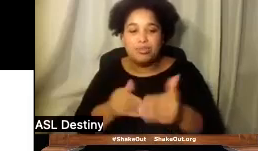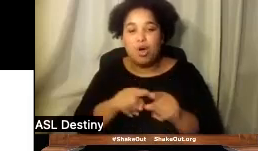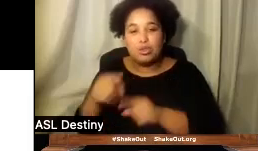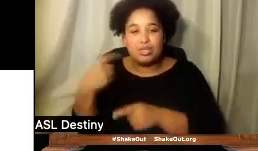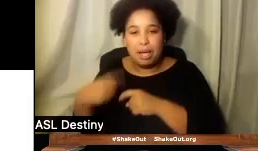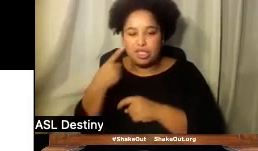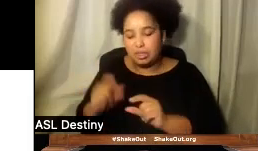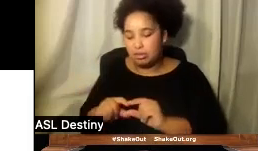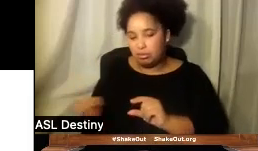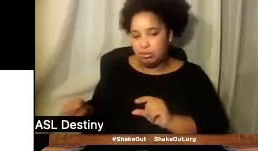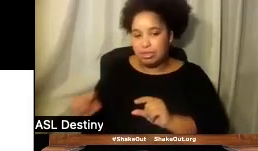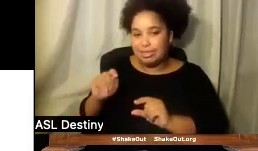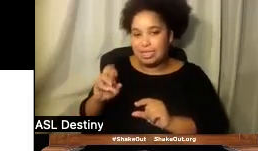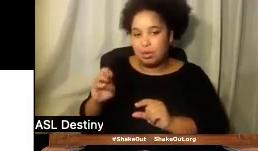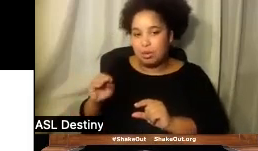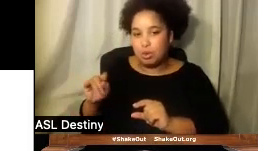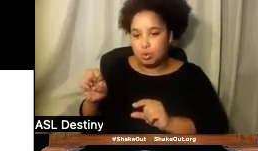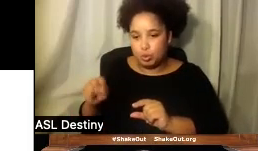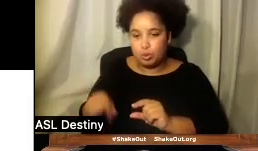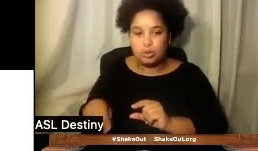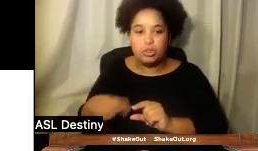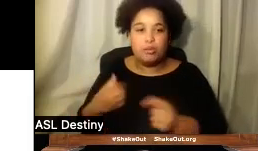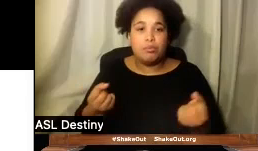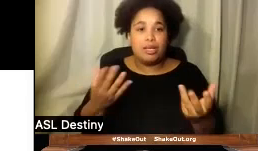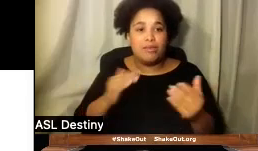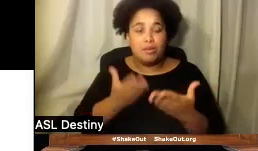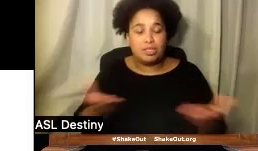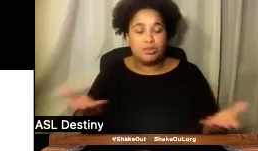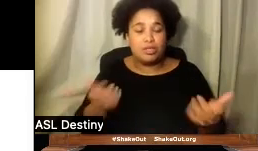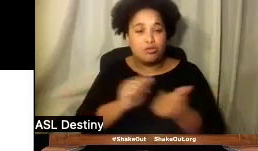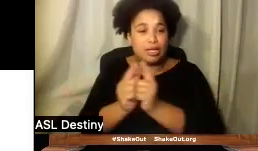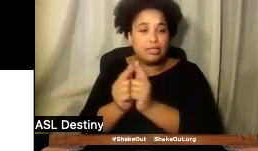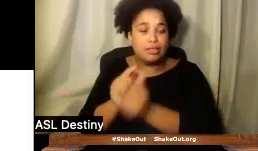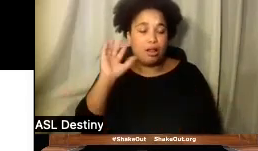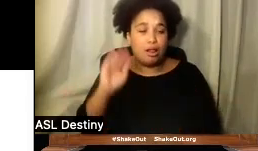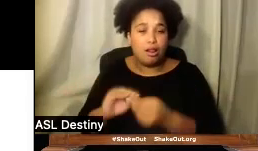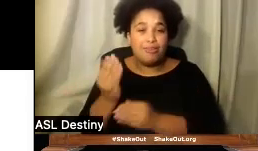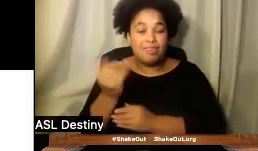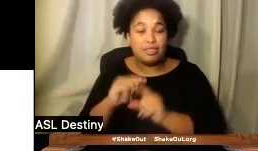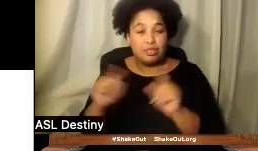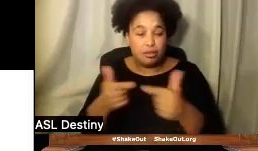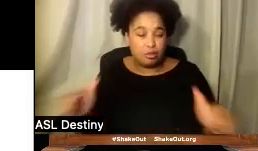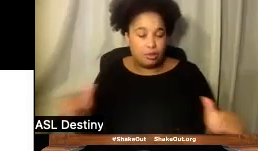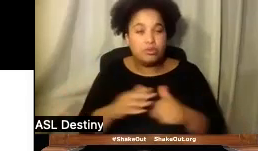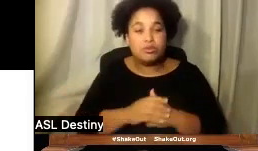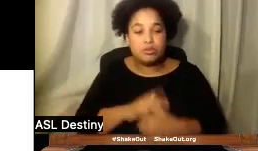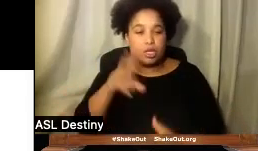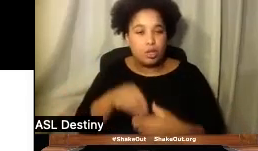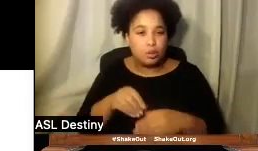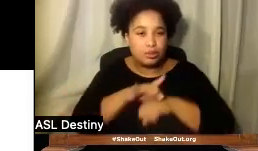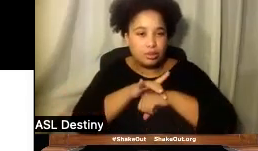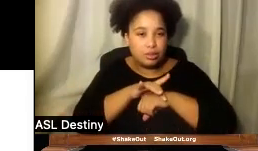We also have translated many of our materials now into 15 languages, including English.